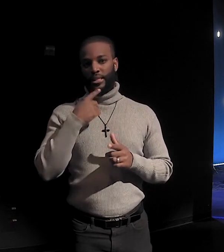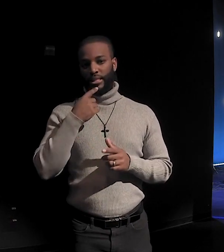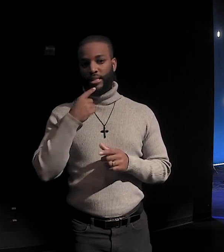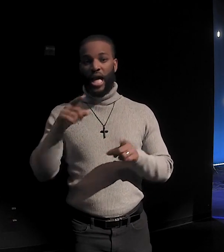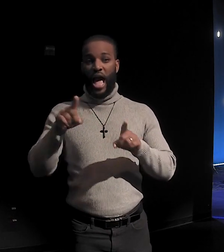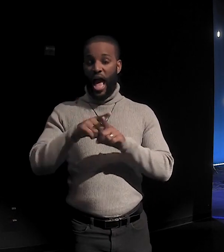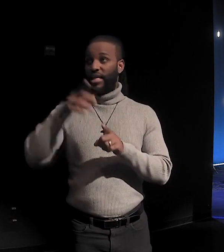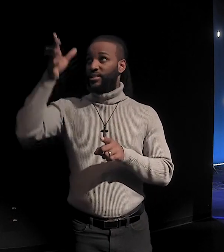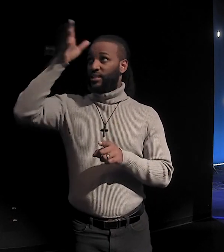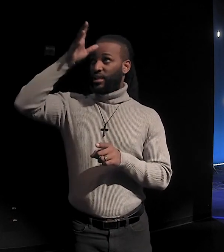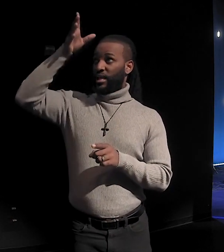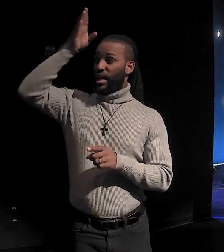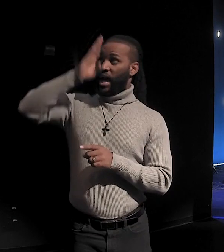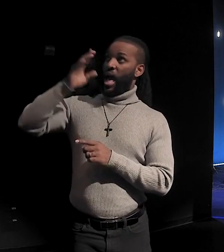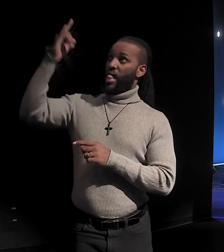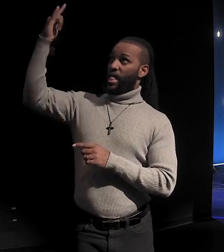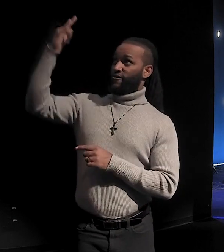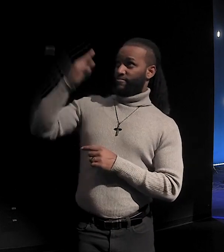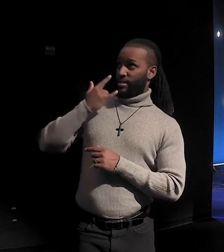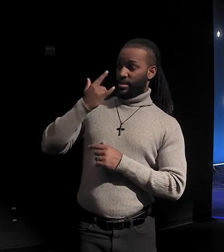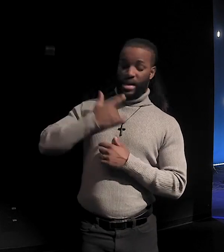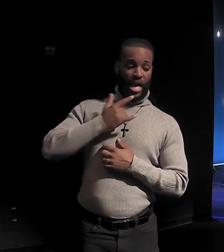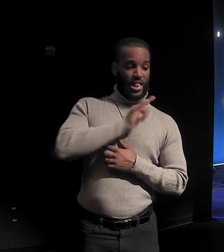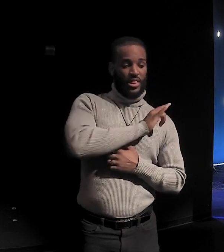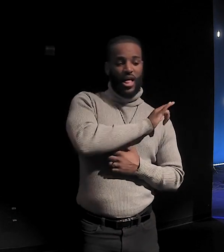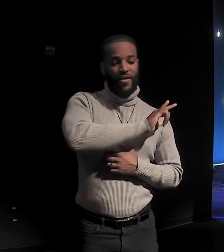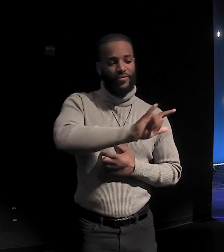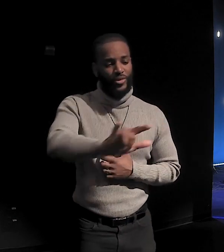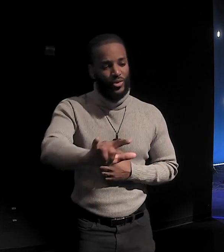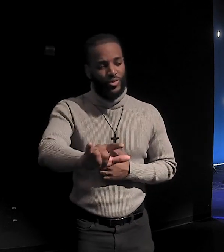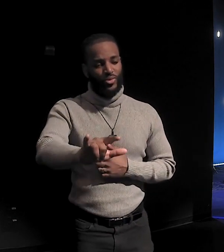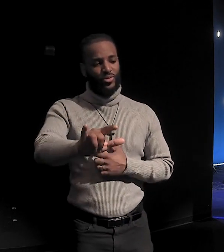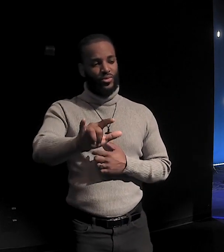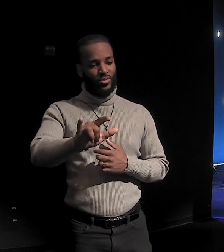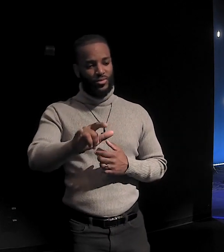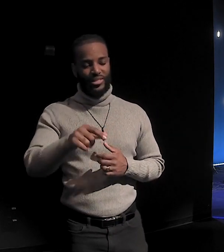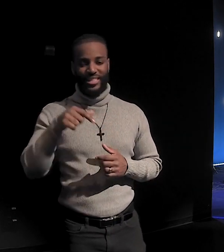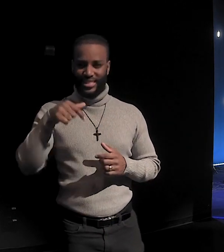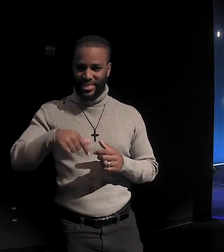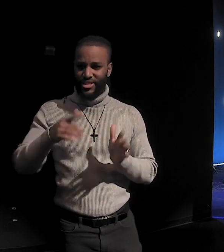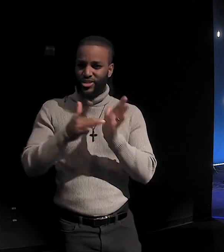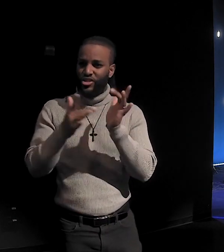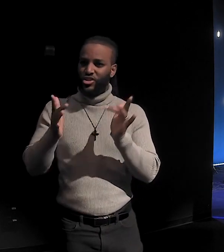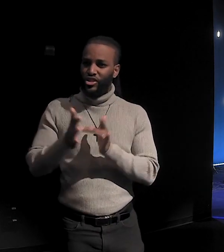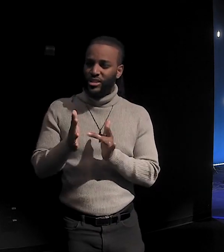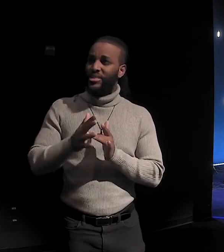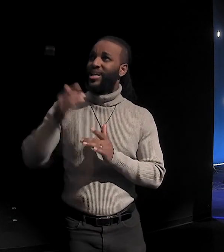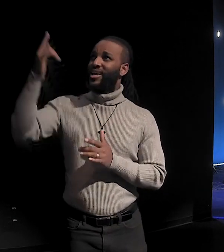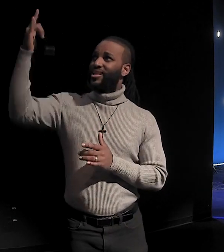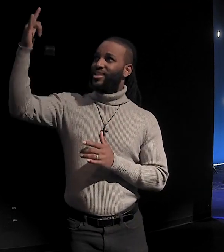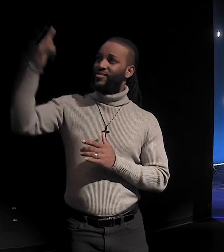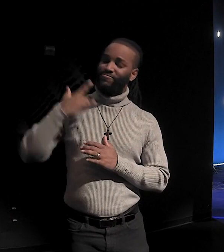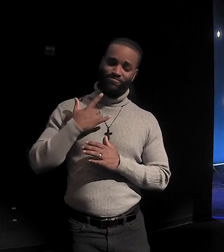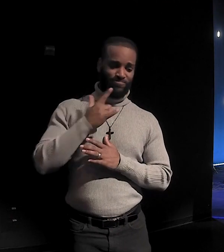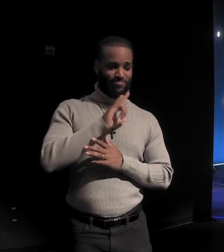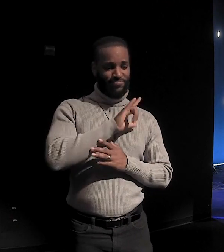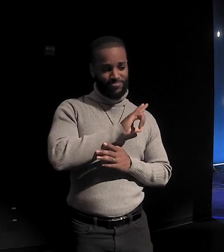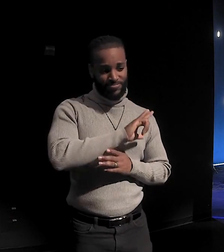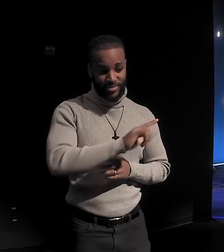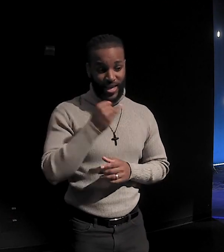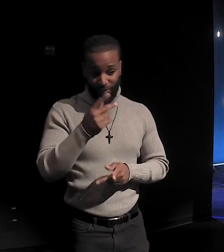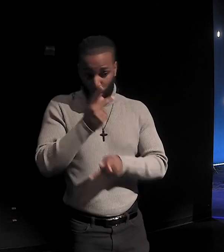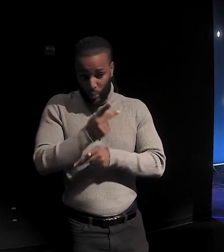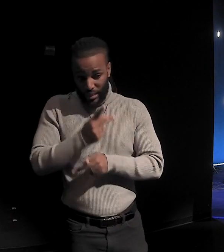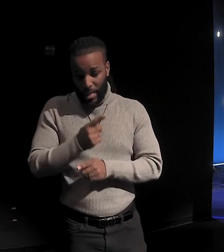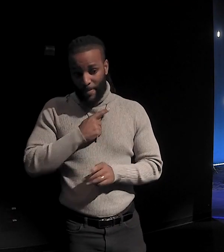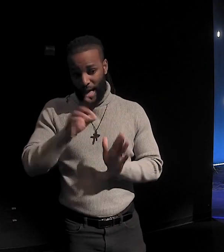the Father has loved me, so have I loved you. Abide in my love. Just sit in my love. This is a father going, bask in my love. If you keep my